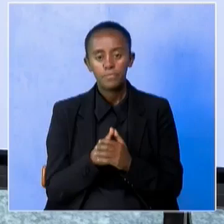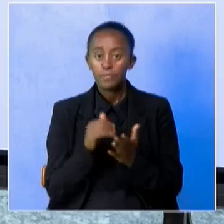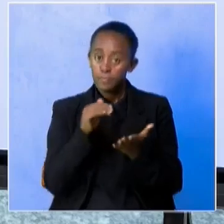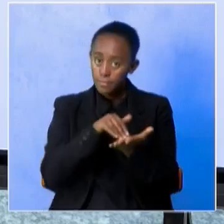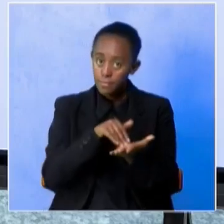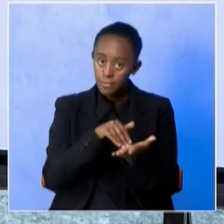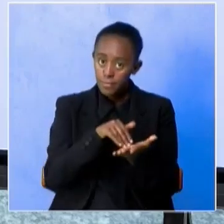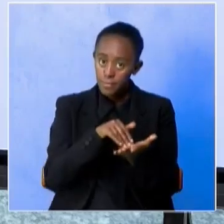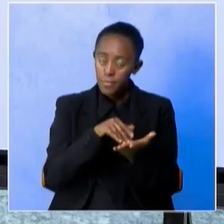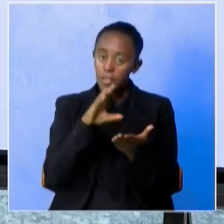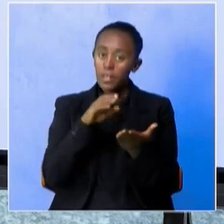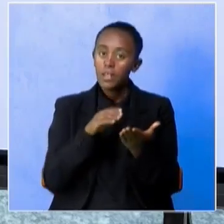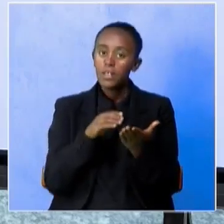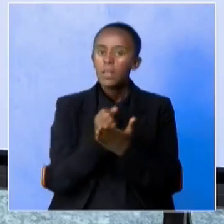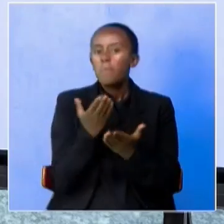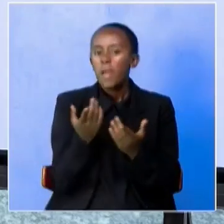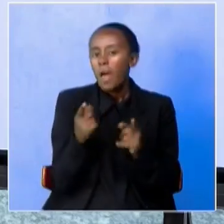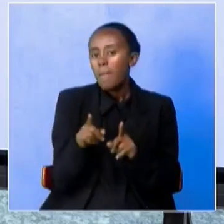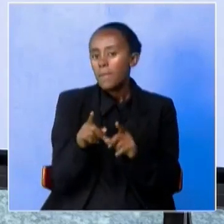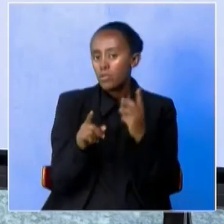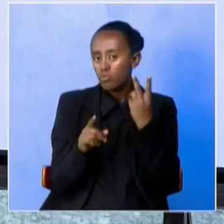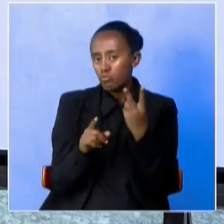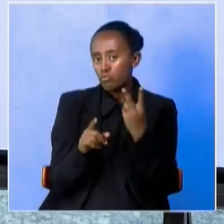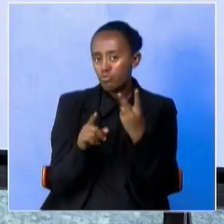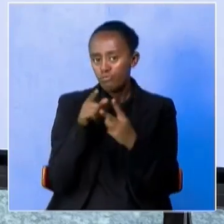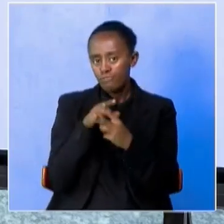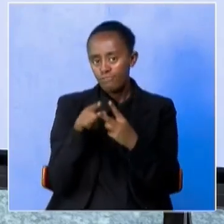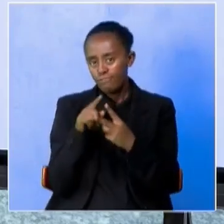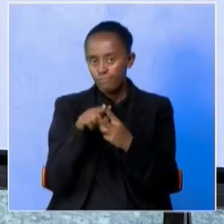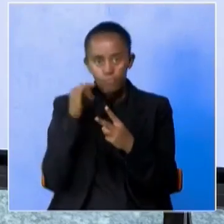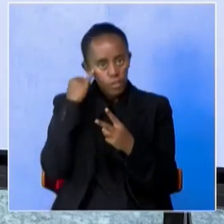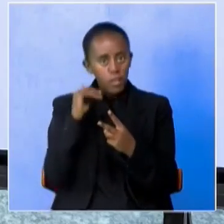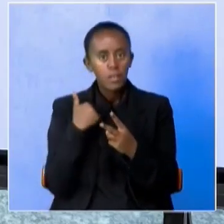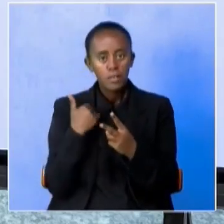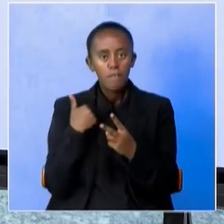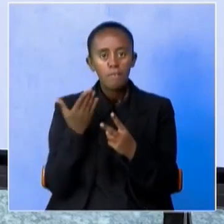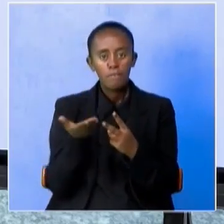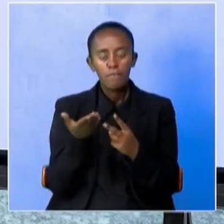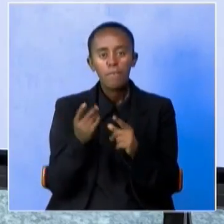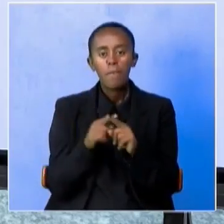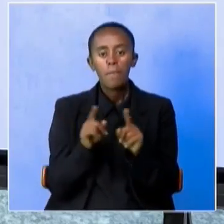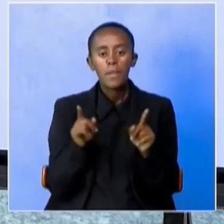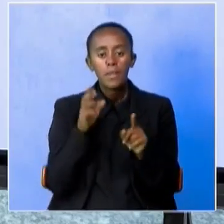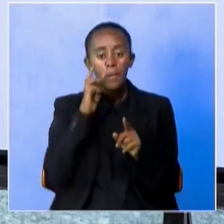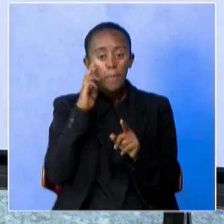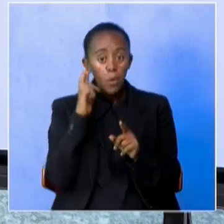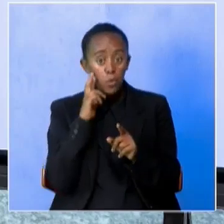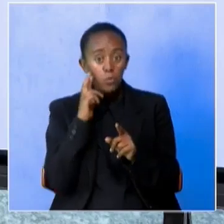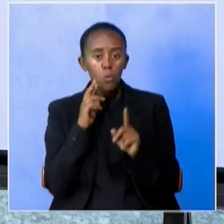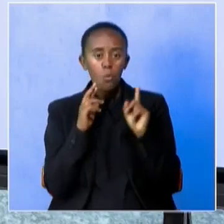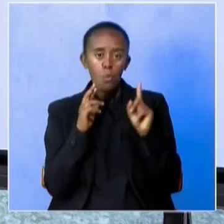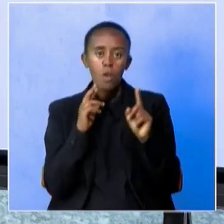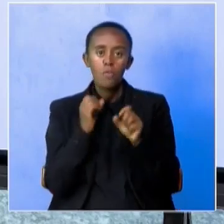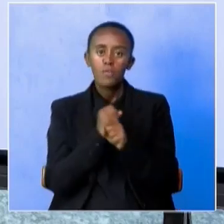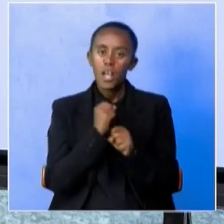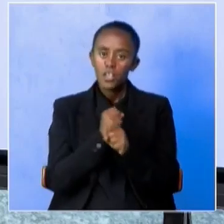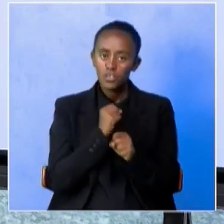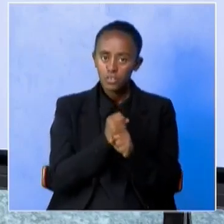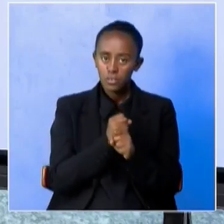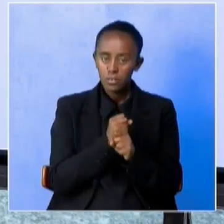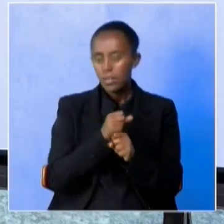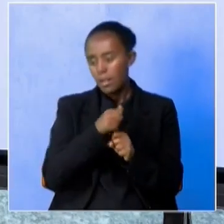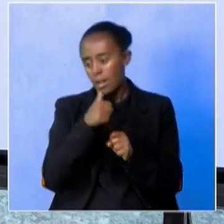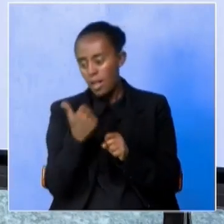Again, something happened. Two ideas here, right? Two ideas. But because of one of the actions,